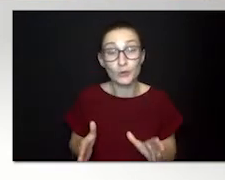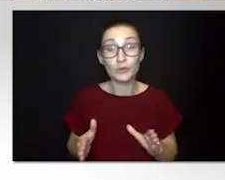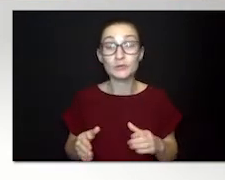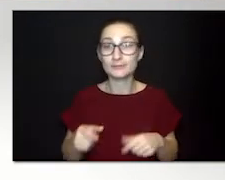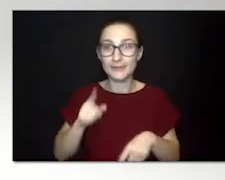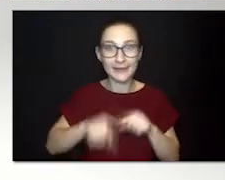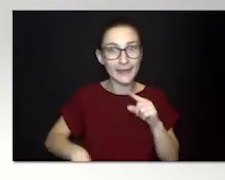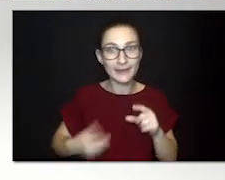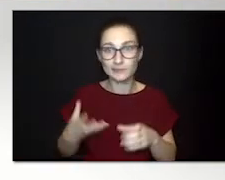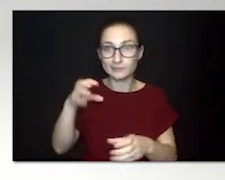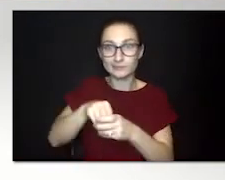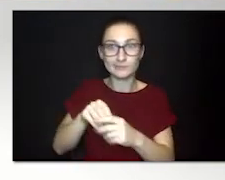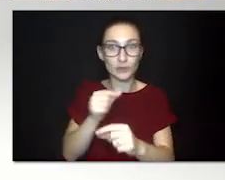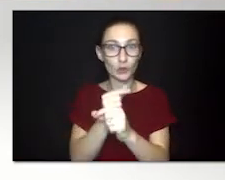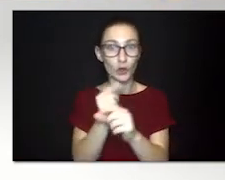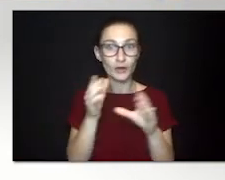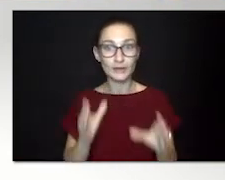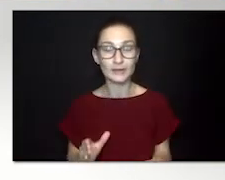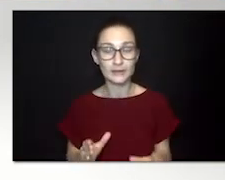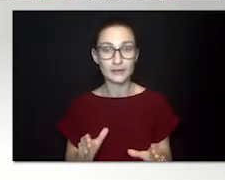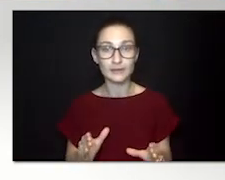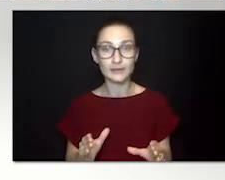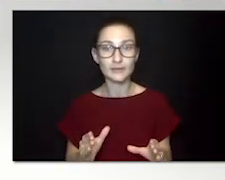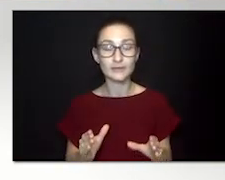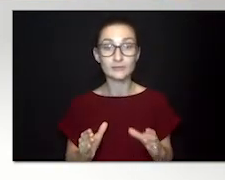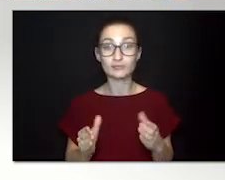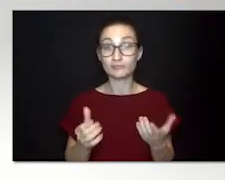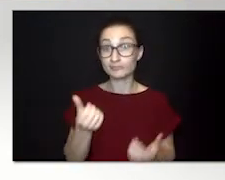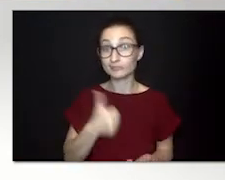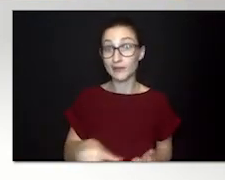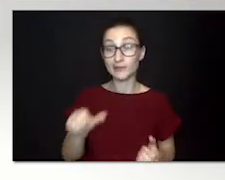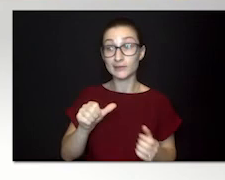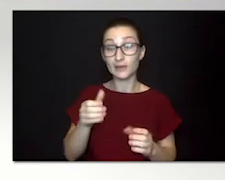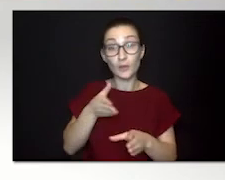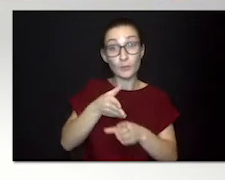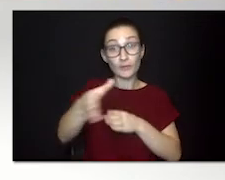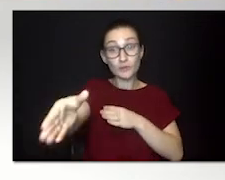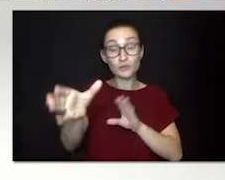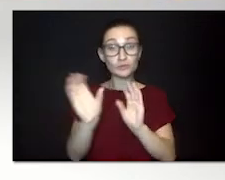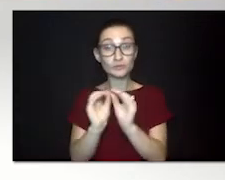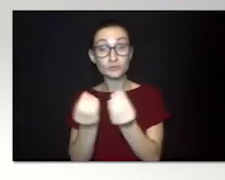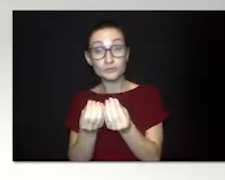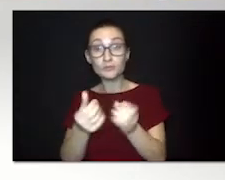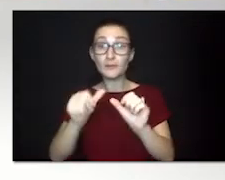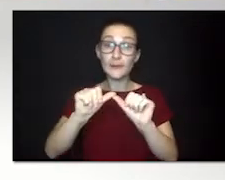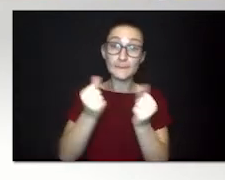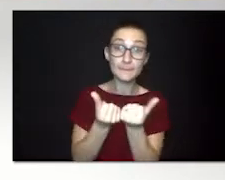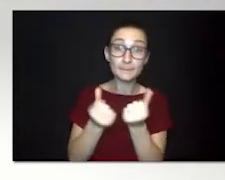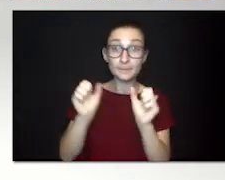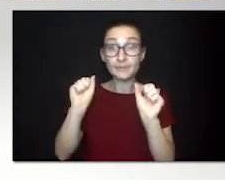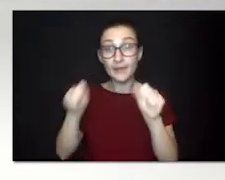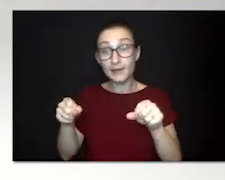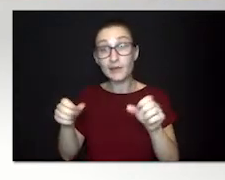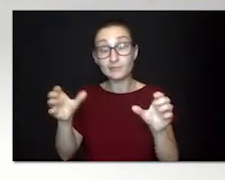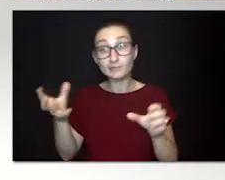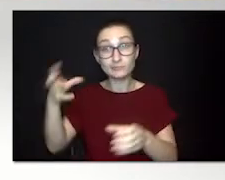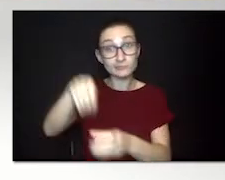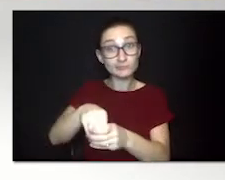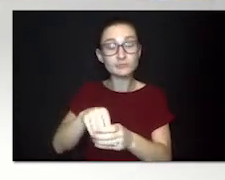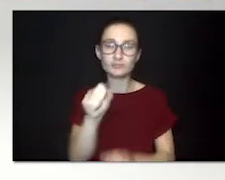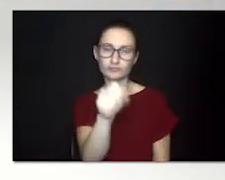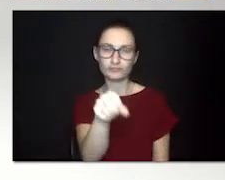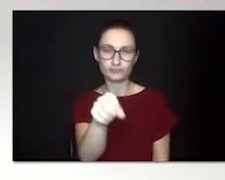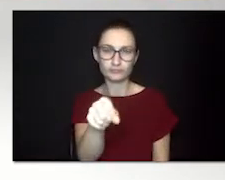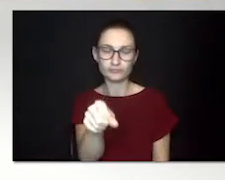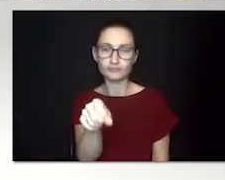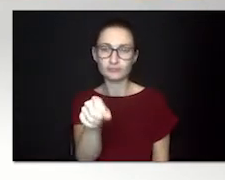able to step into the shoes of a guardian who has now passed away or is incapacitated? Are there professional associations that you could designate? And yes,